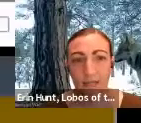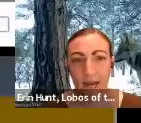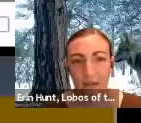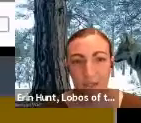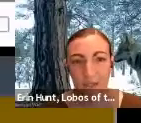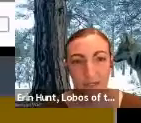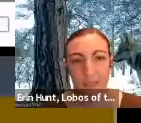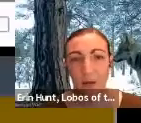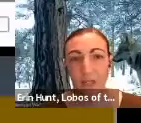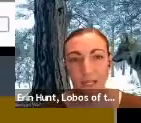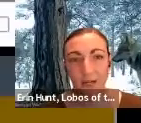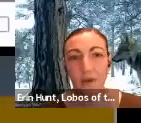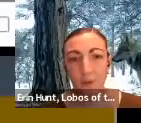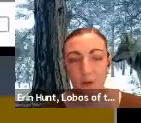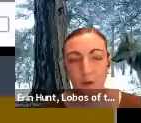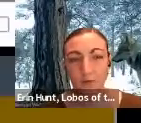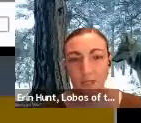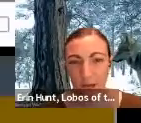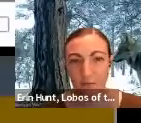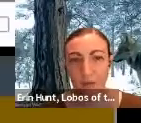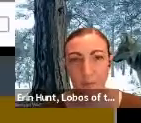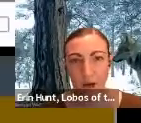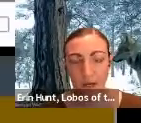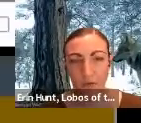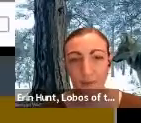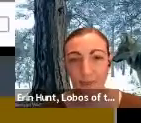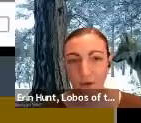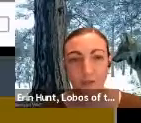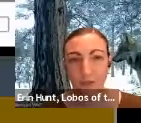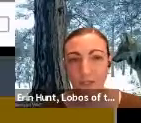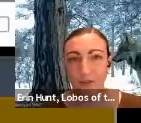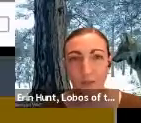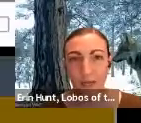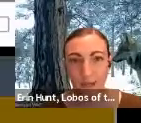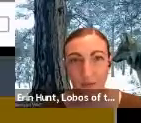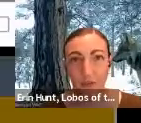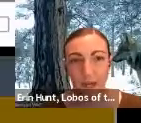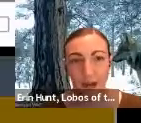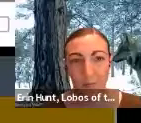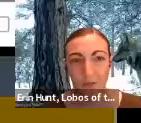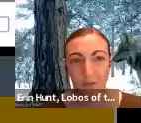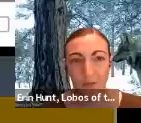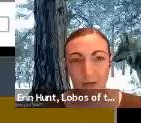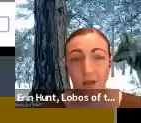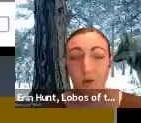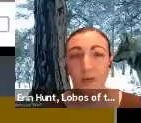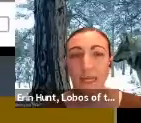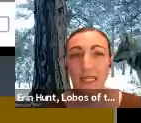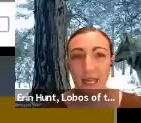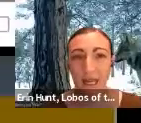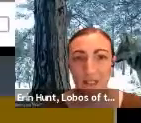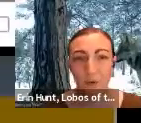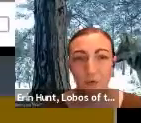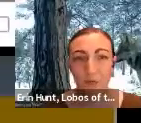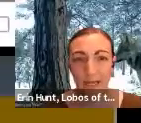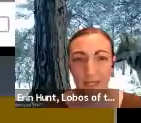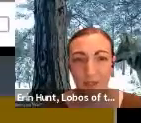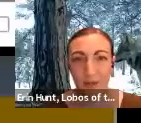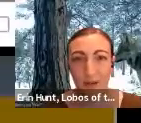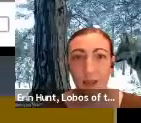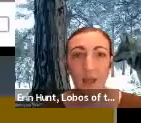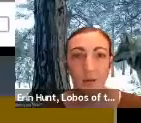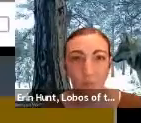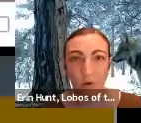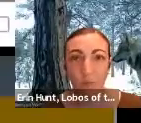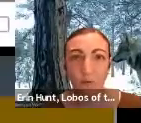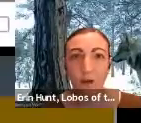Our call to action is about keeping wolves alive in the wild without the risk of being killed or captured. We need less wolf